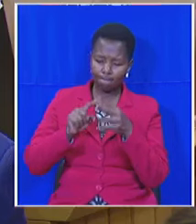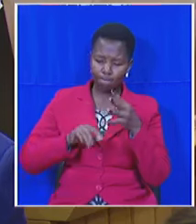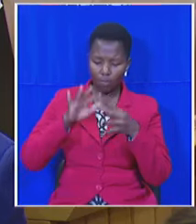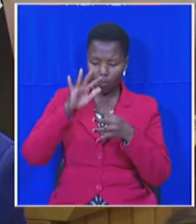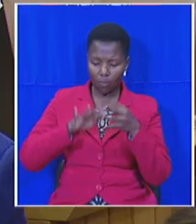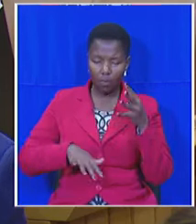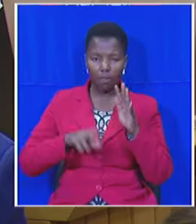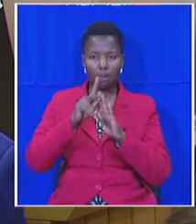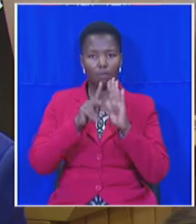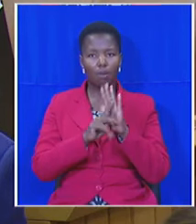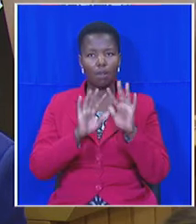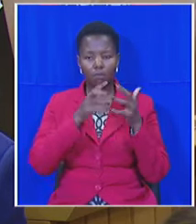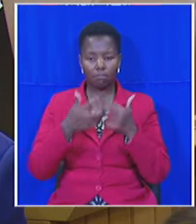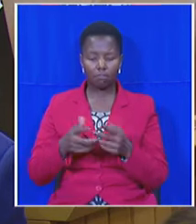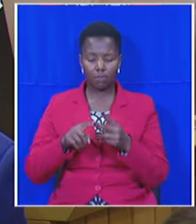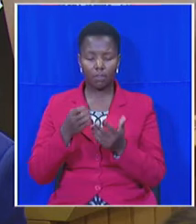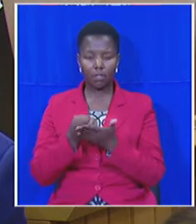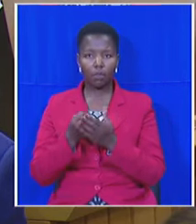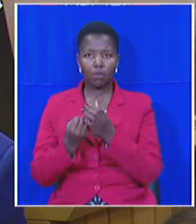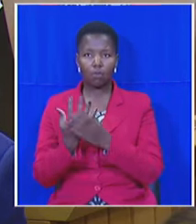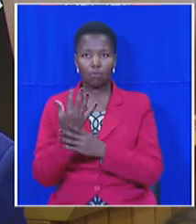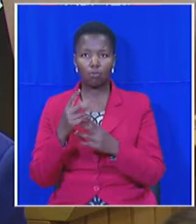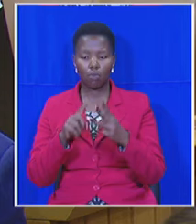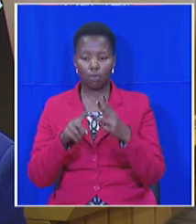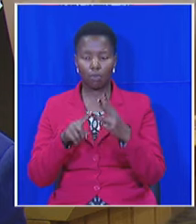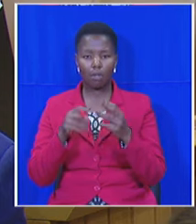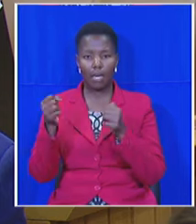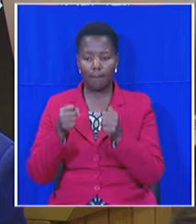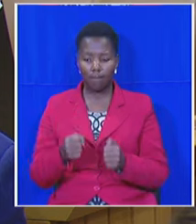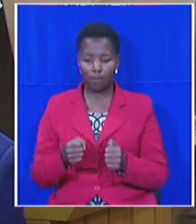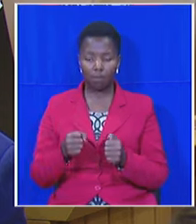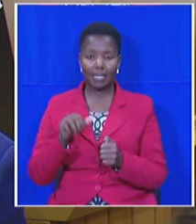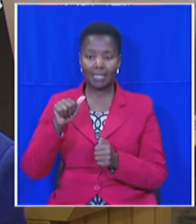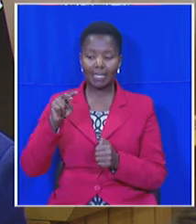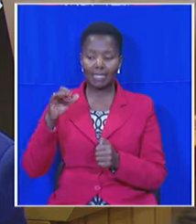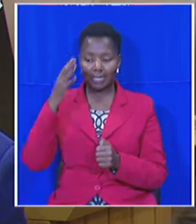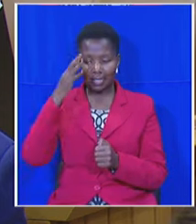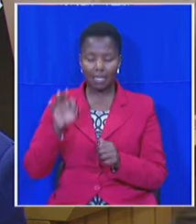policy coherence, economic growth, and employment, the ANC